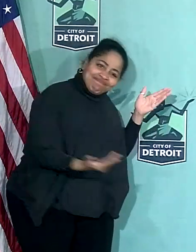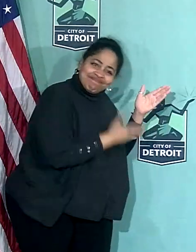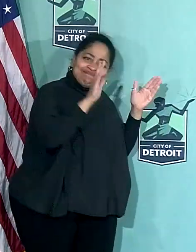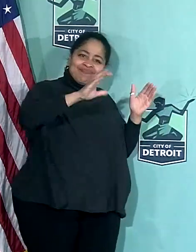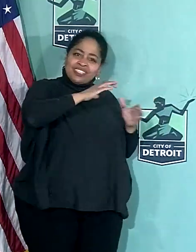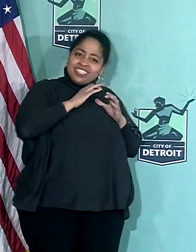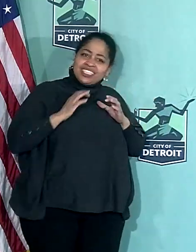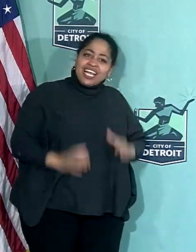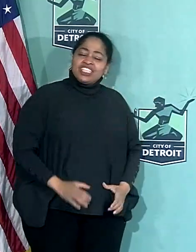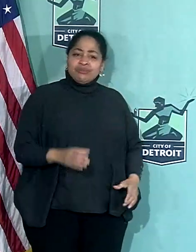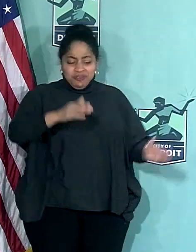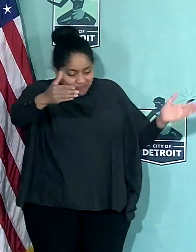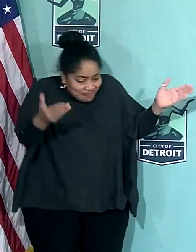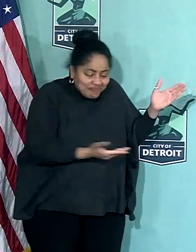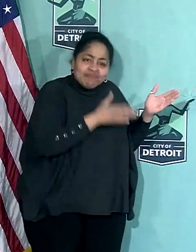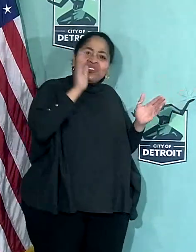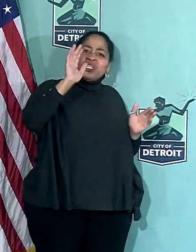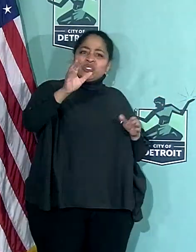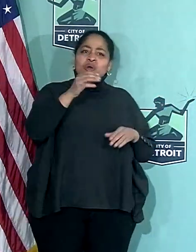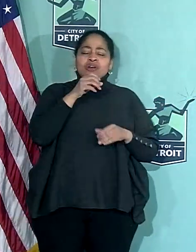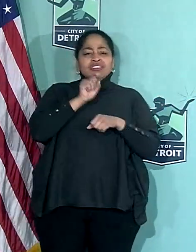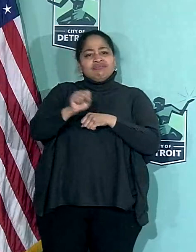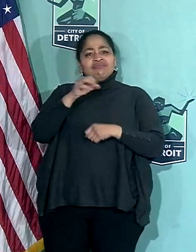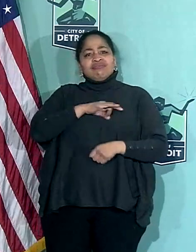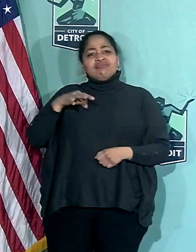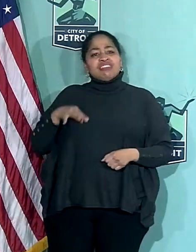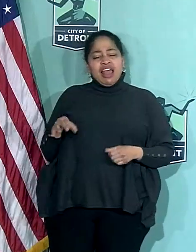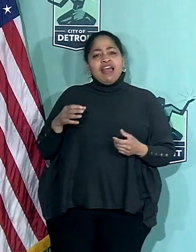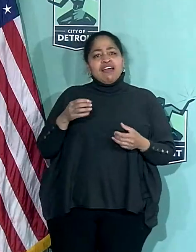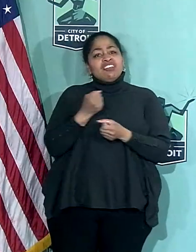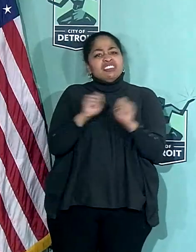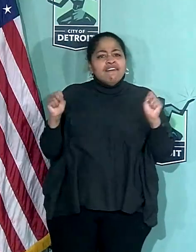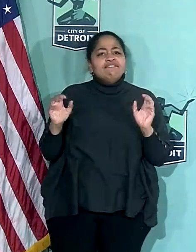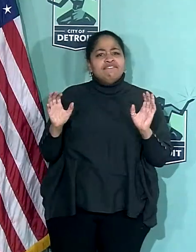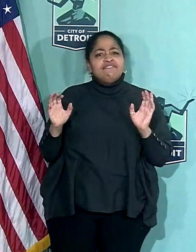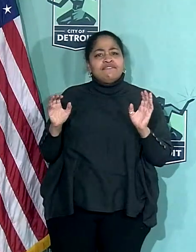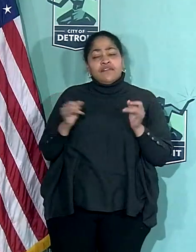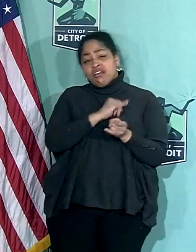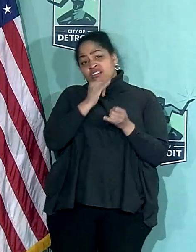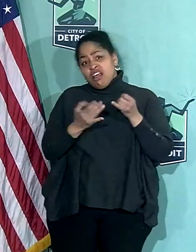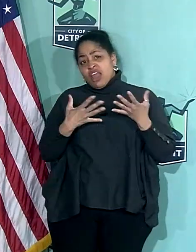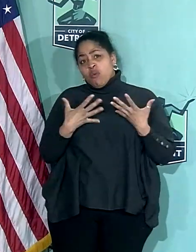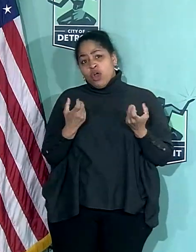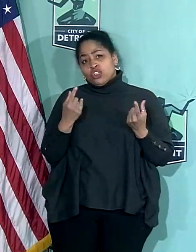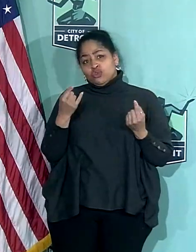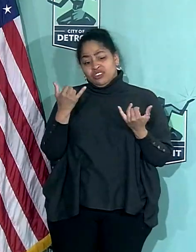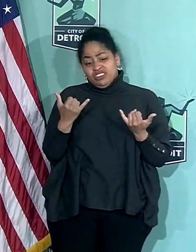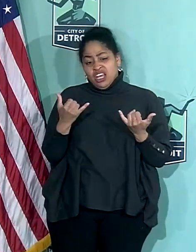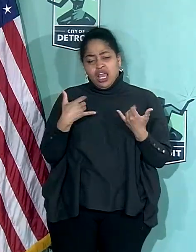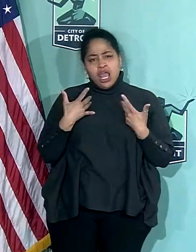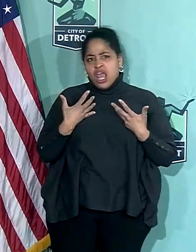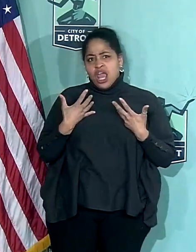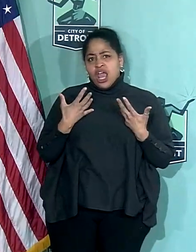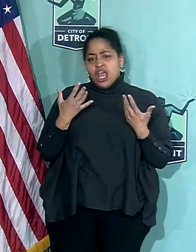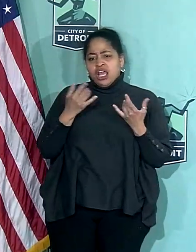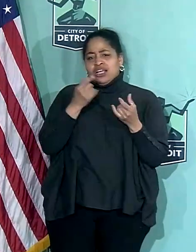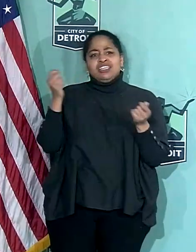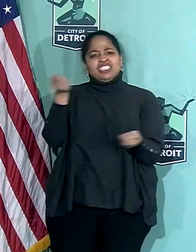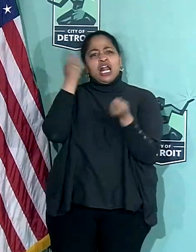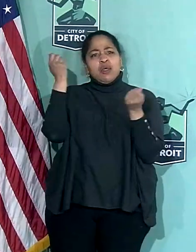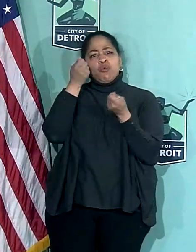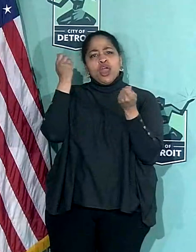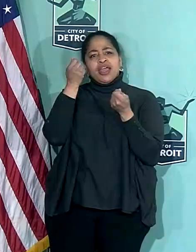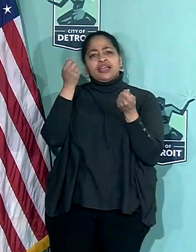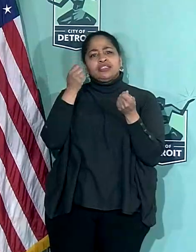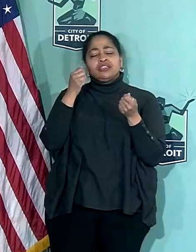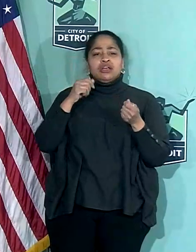employees they're staying safe. The last thing I want to do today is celebrate a remarkable program that we